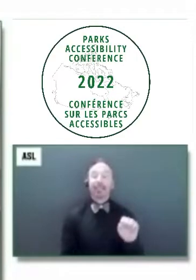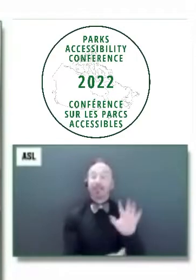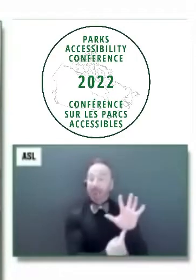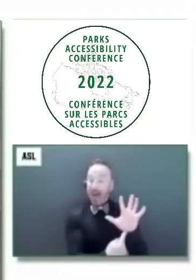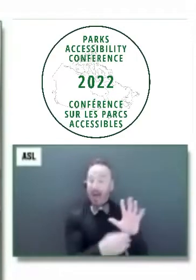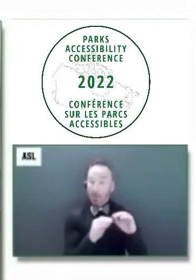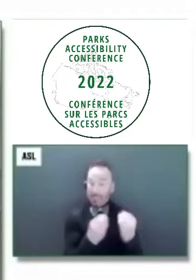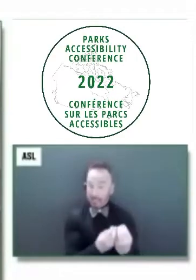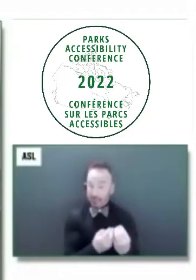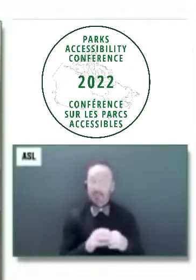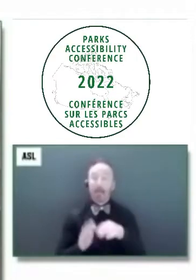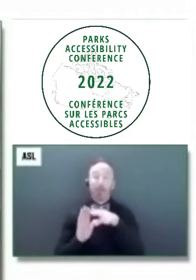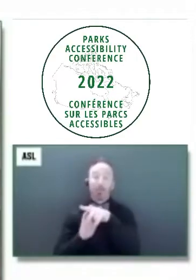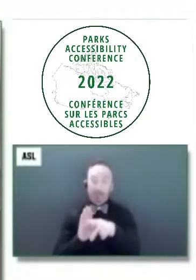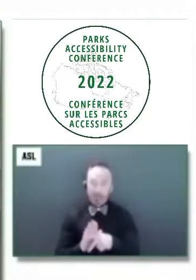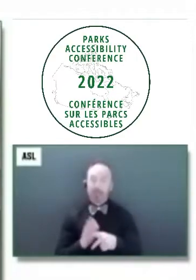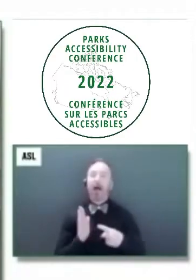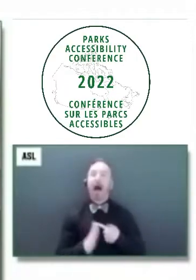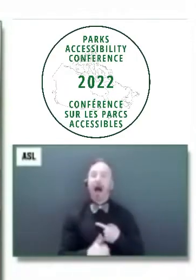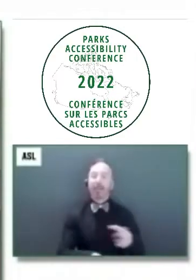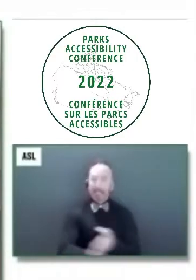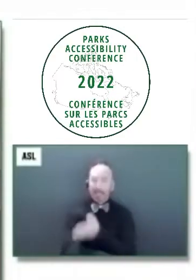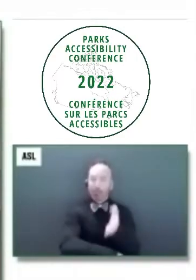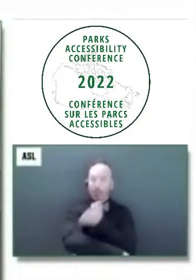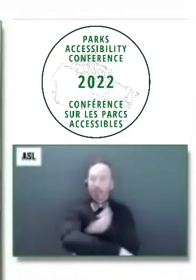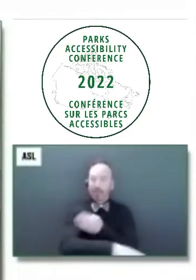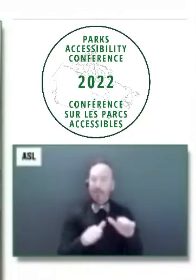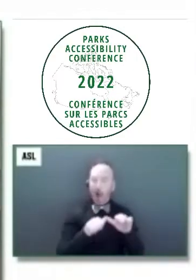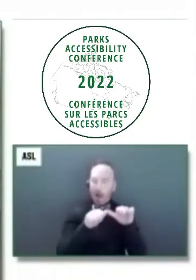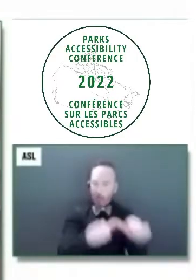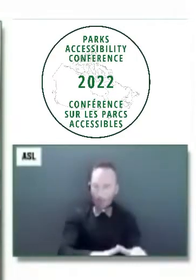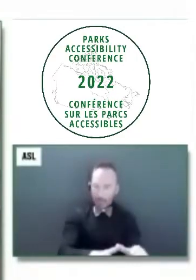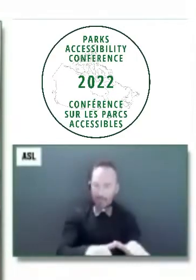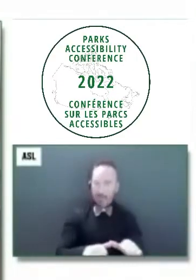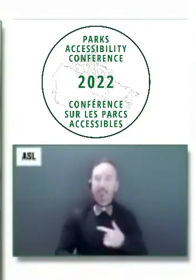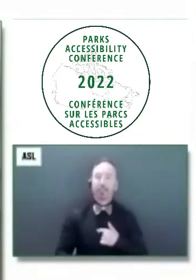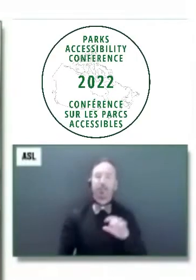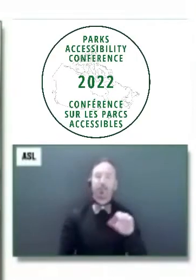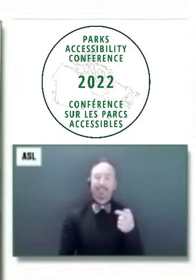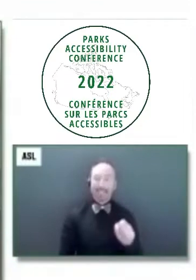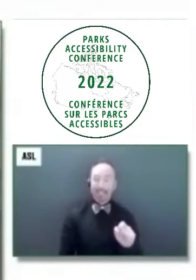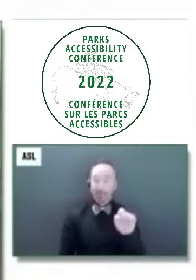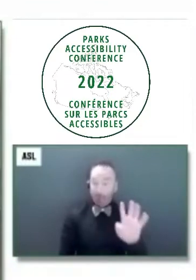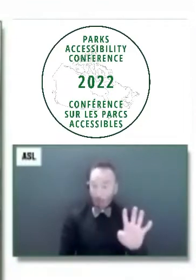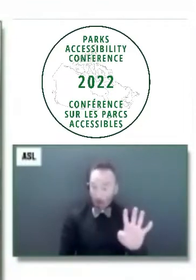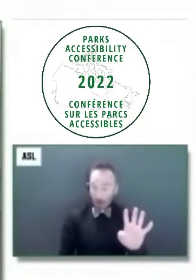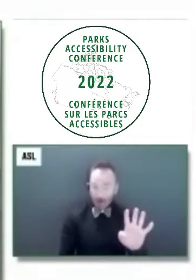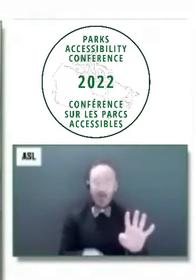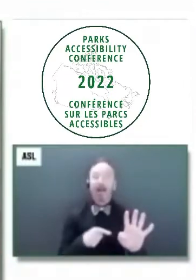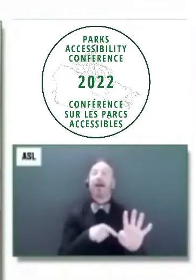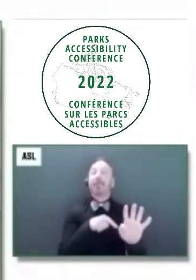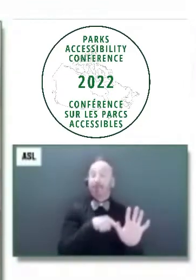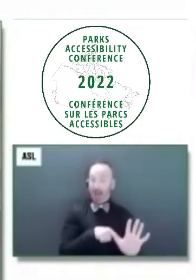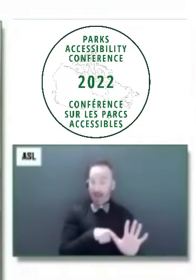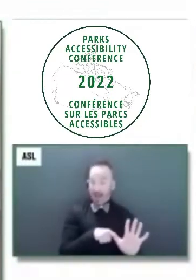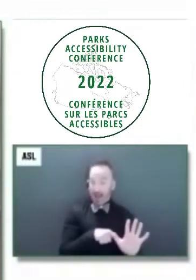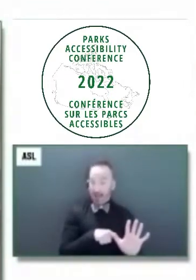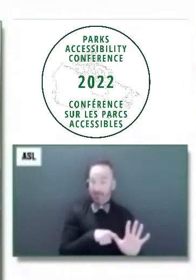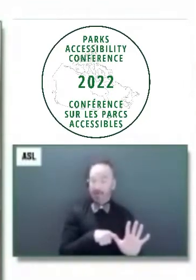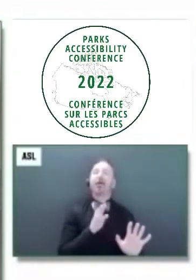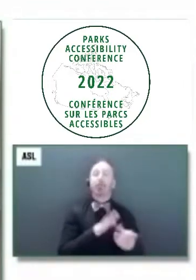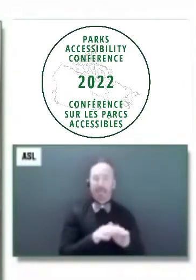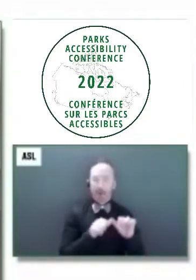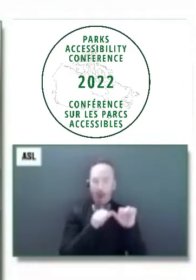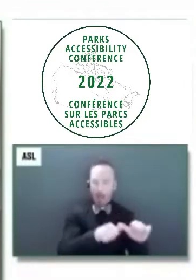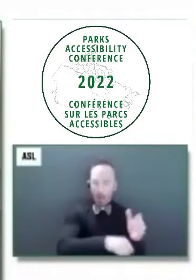of continual improvement to what a stage 4 organization does. When we think about these concepts in the context of the pandemic,